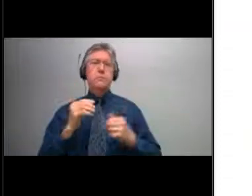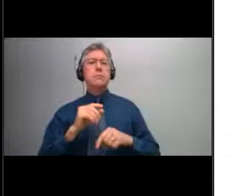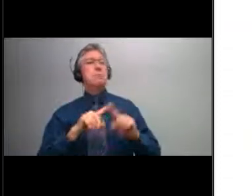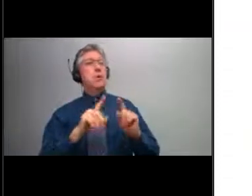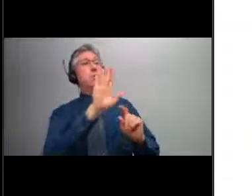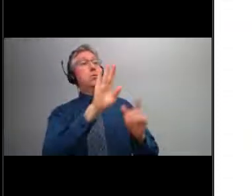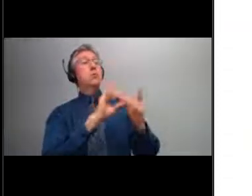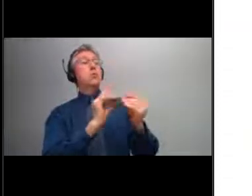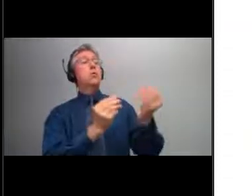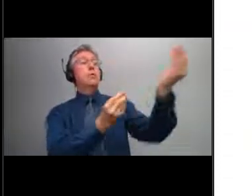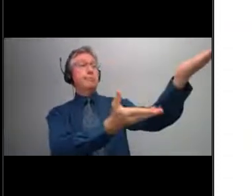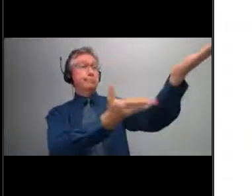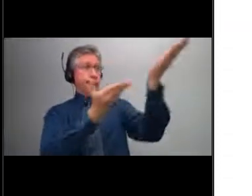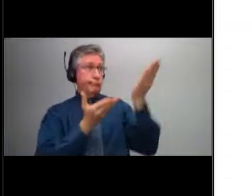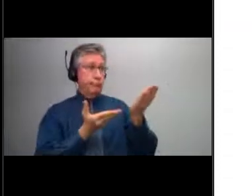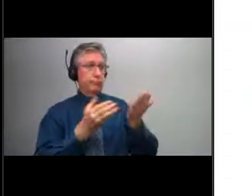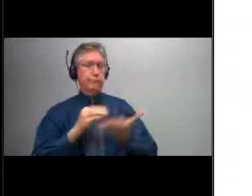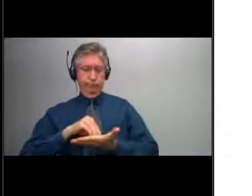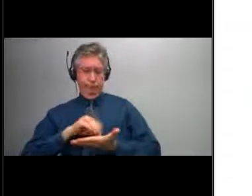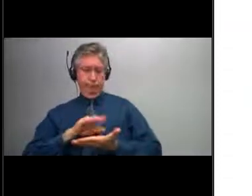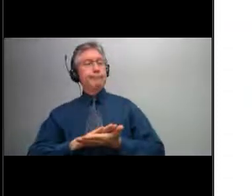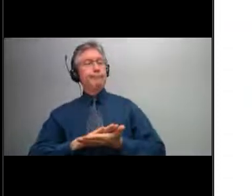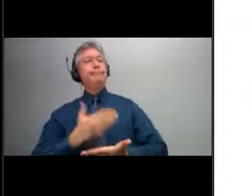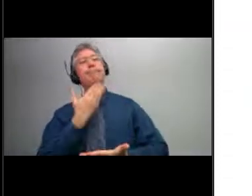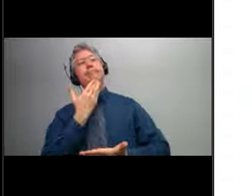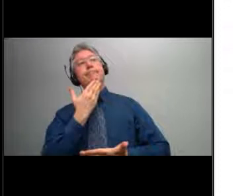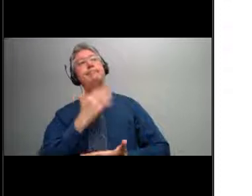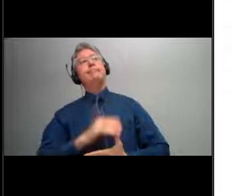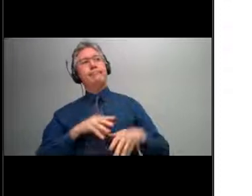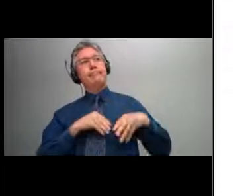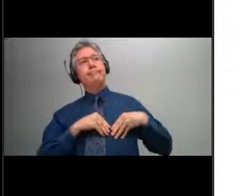and accepted. Thank you.